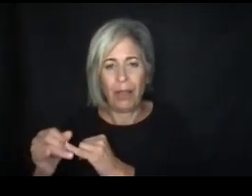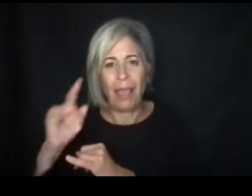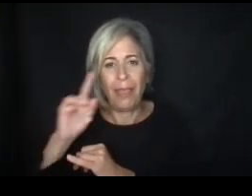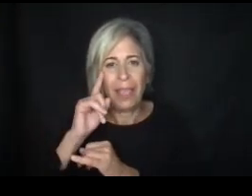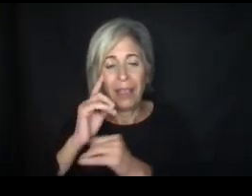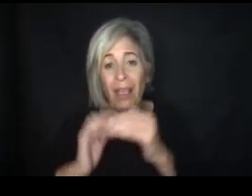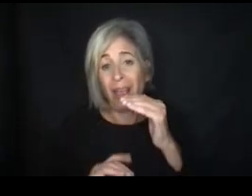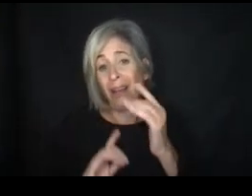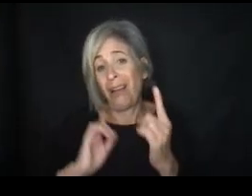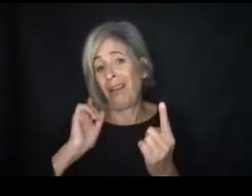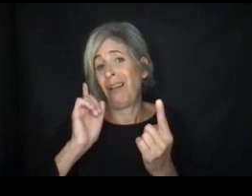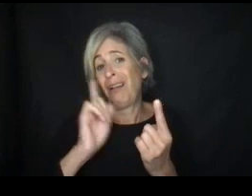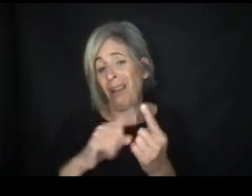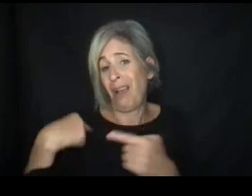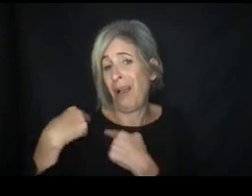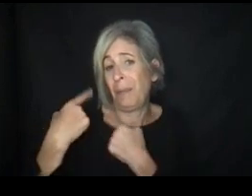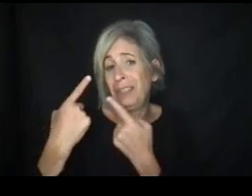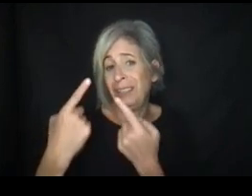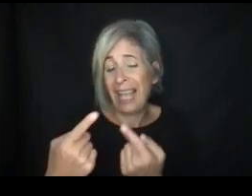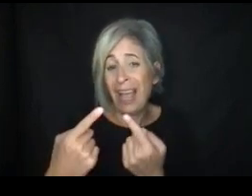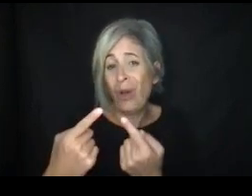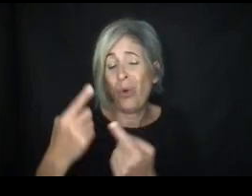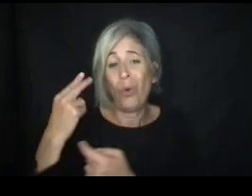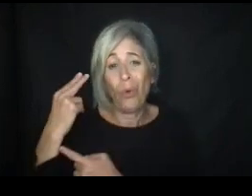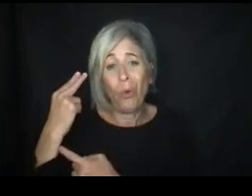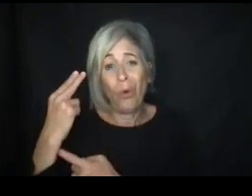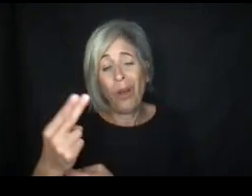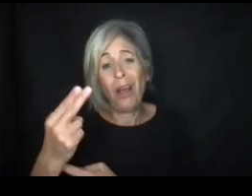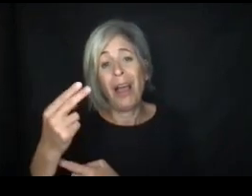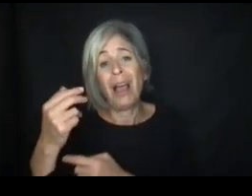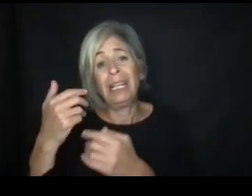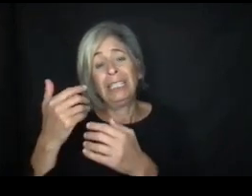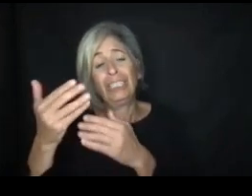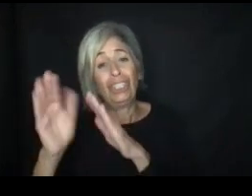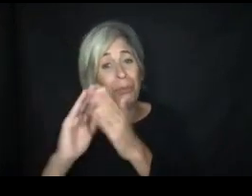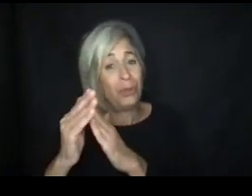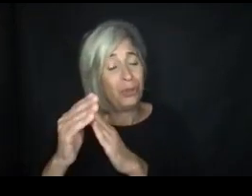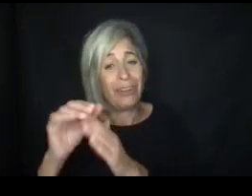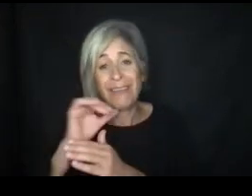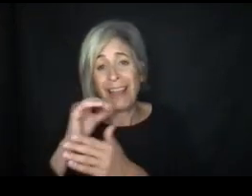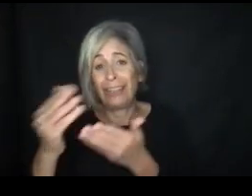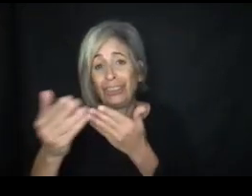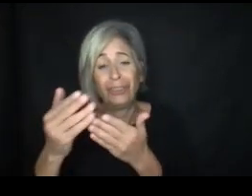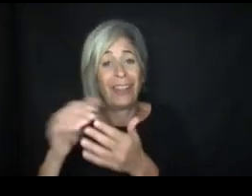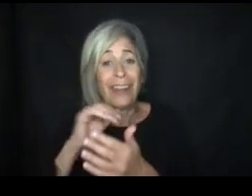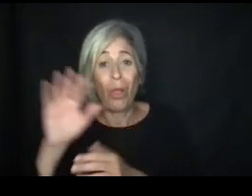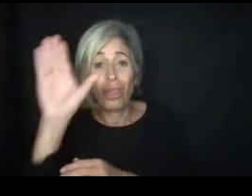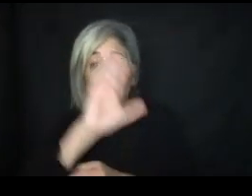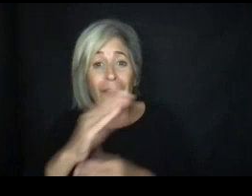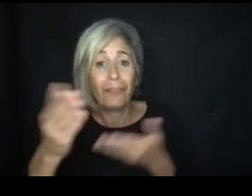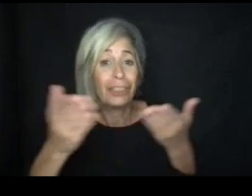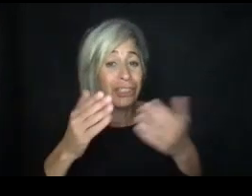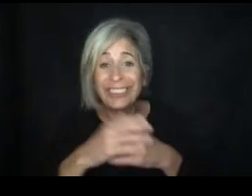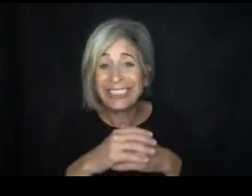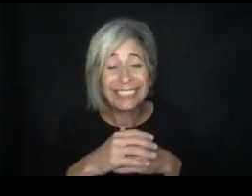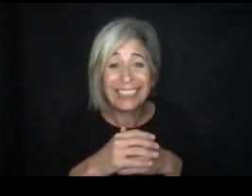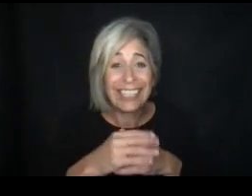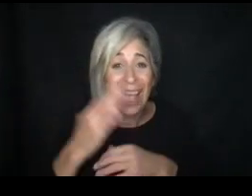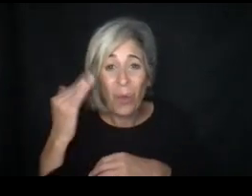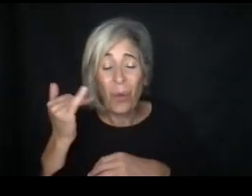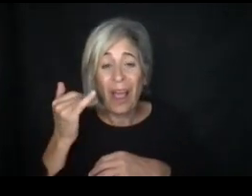to this point, a lot of historically underserved communities do not seek out services because some of those that provide